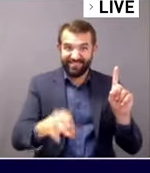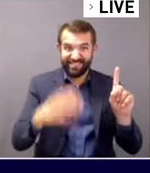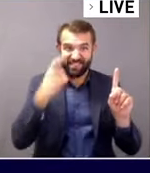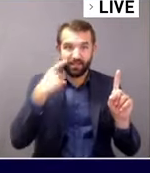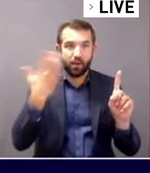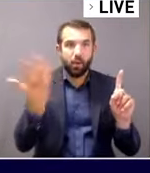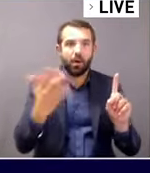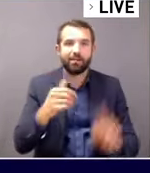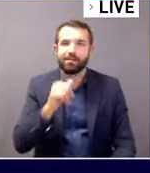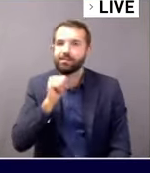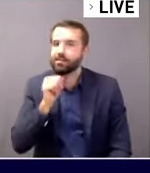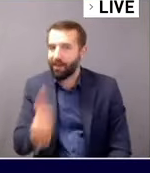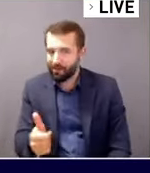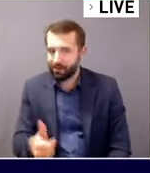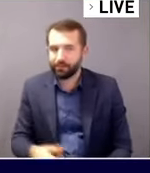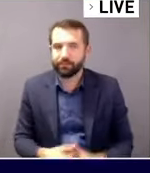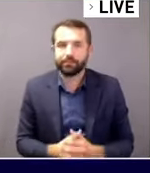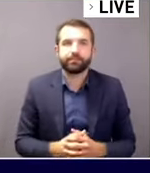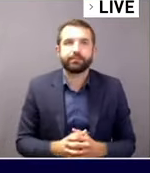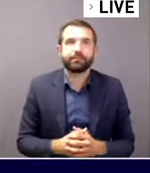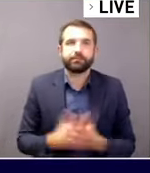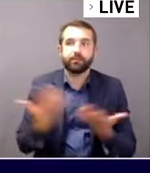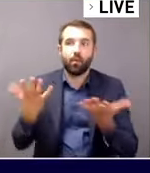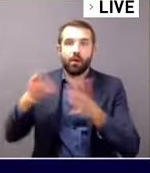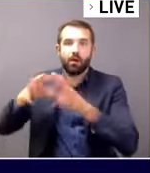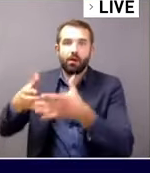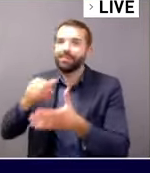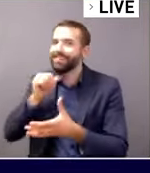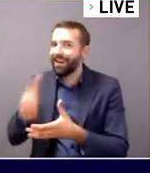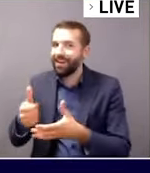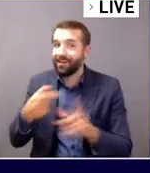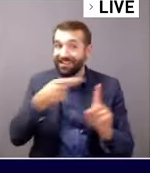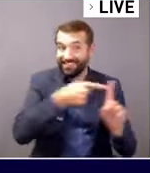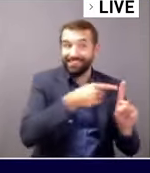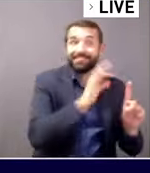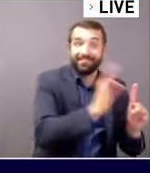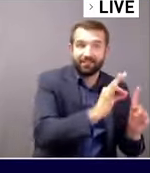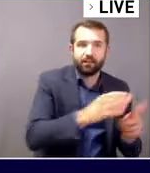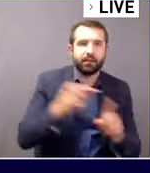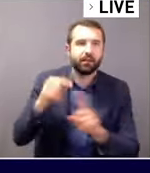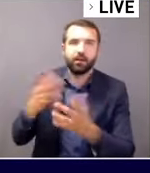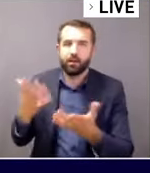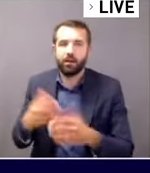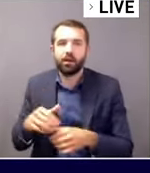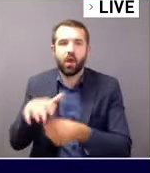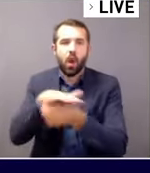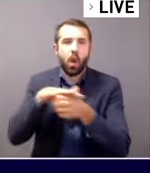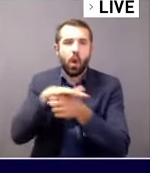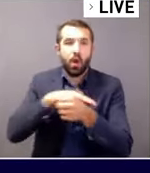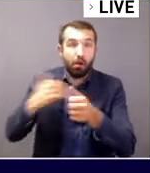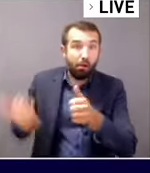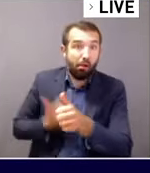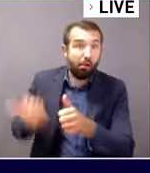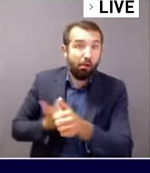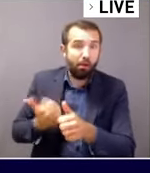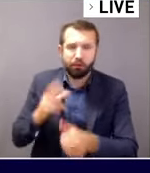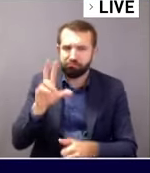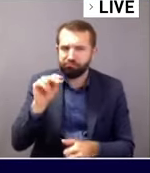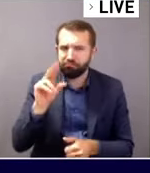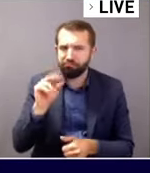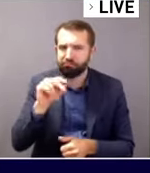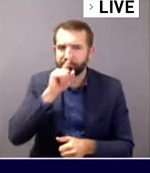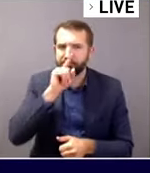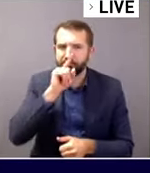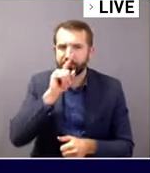here is that contact tracing is not location tracking. It is purely talking with